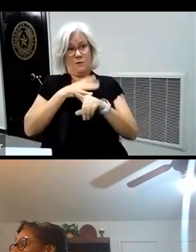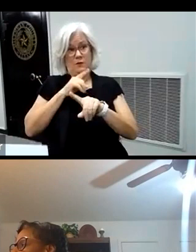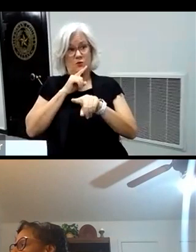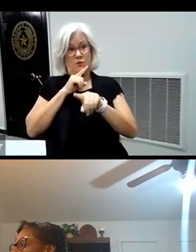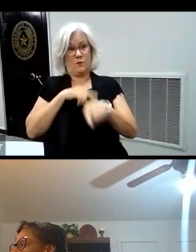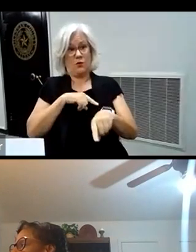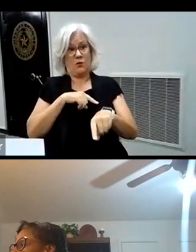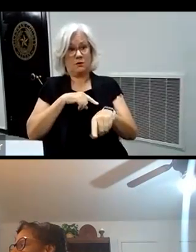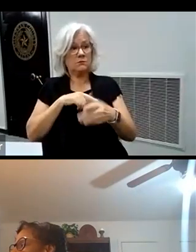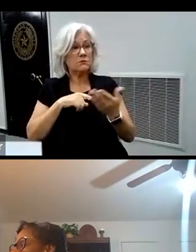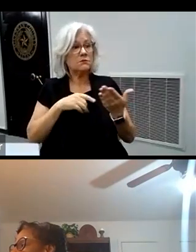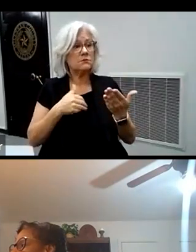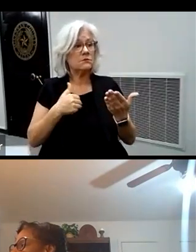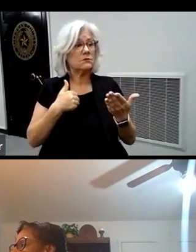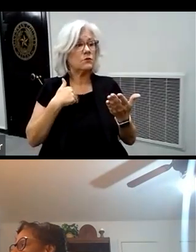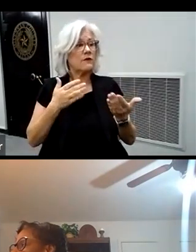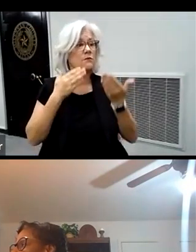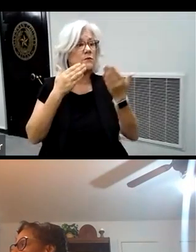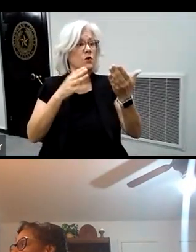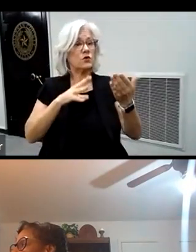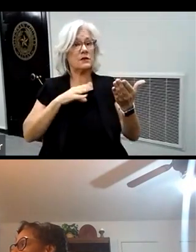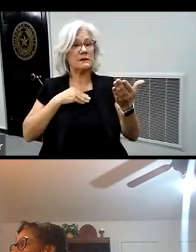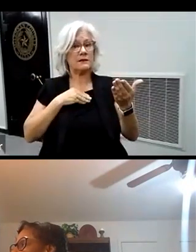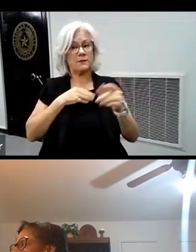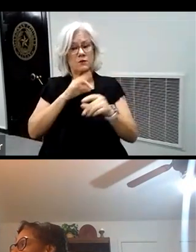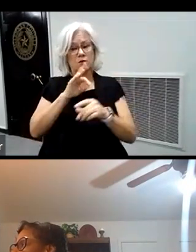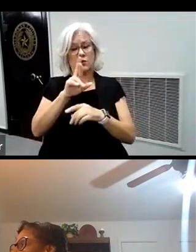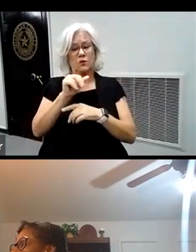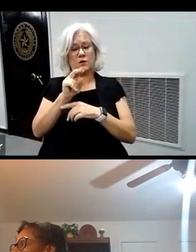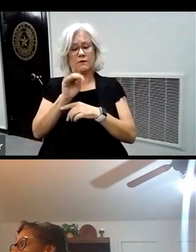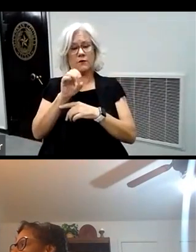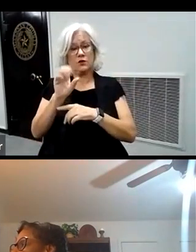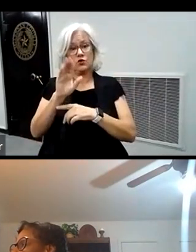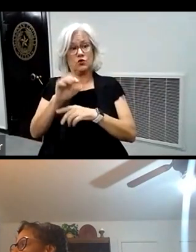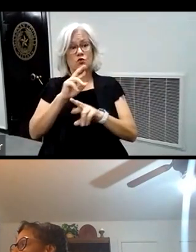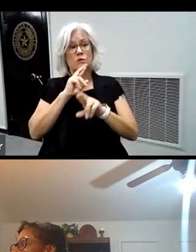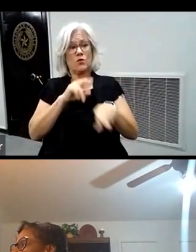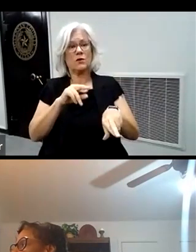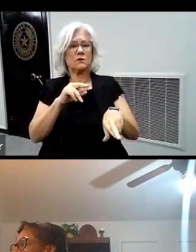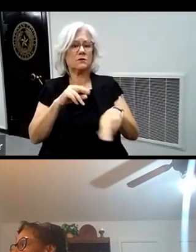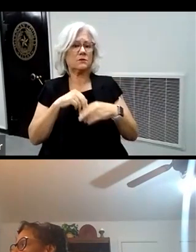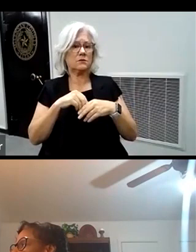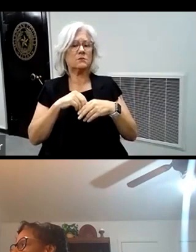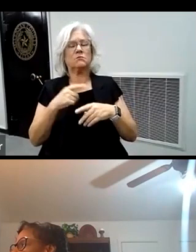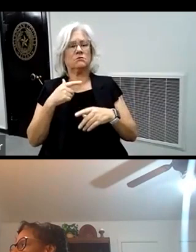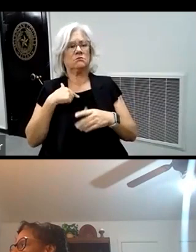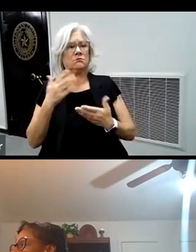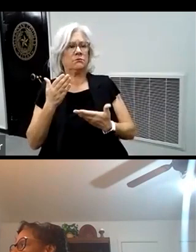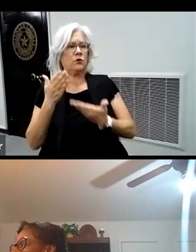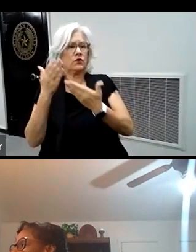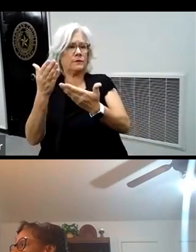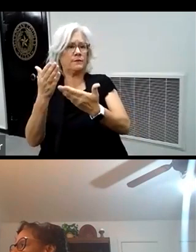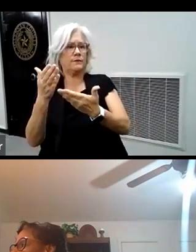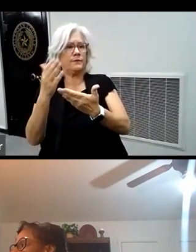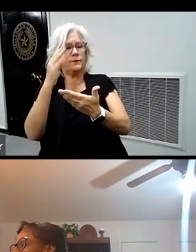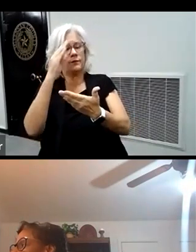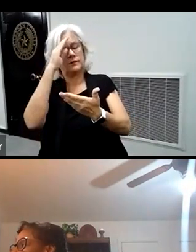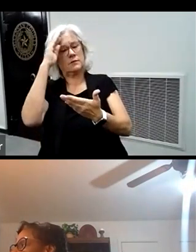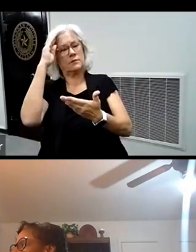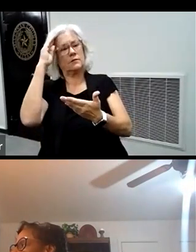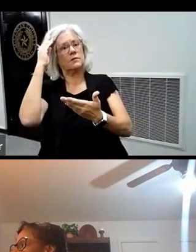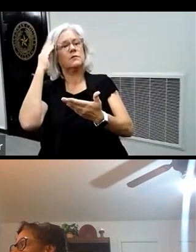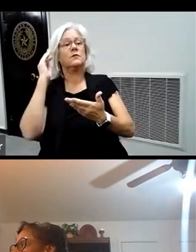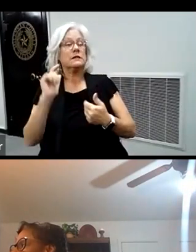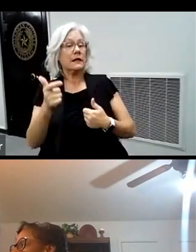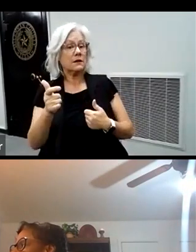Okay, is there a motion to accept Francis' report for recording purposes? So moved. Is there a second?